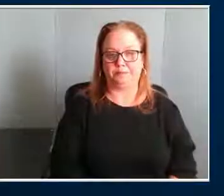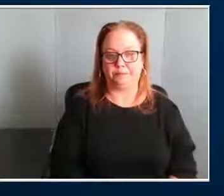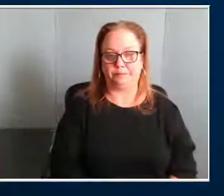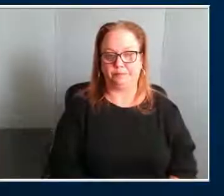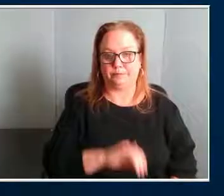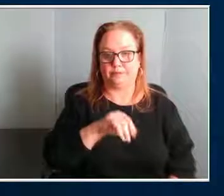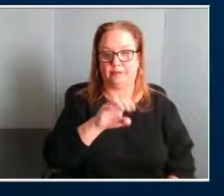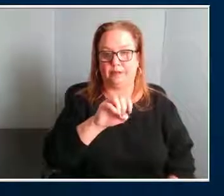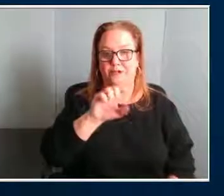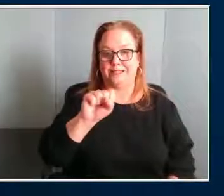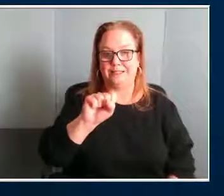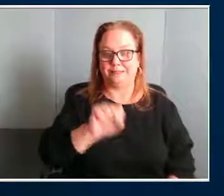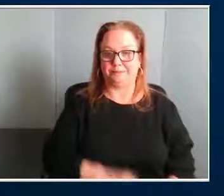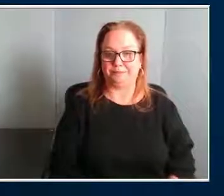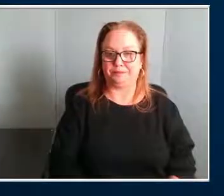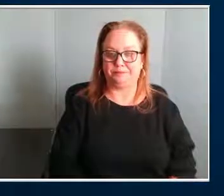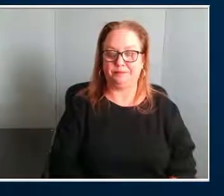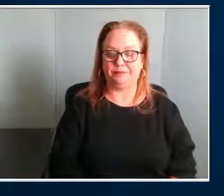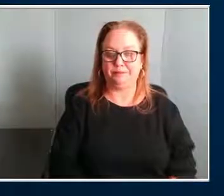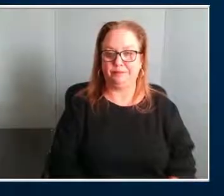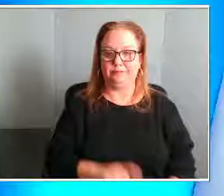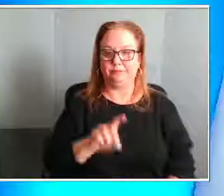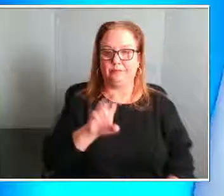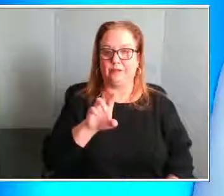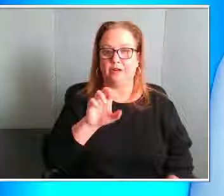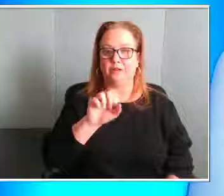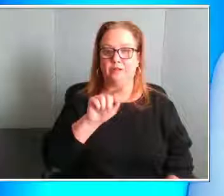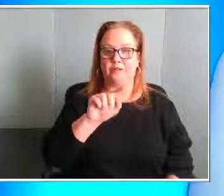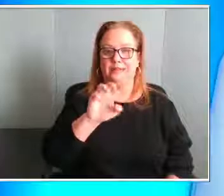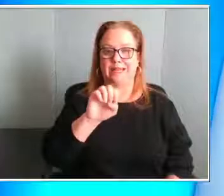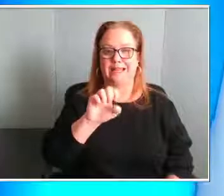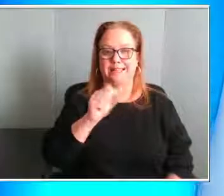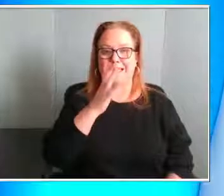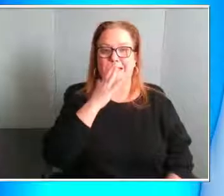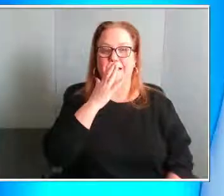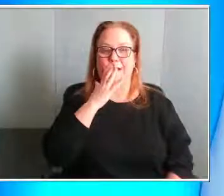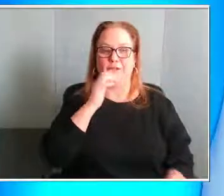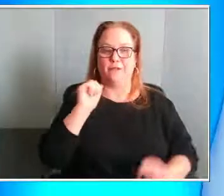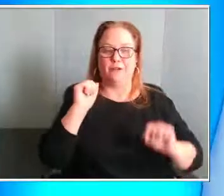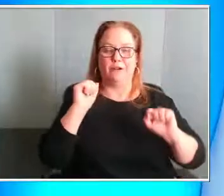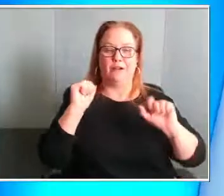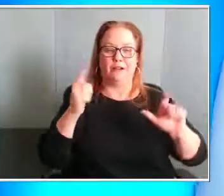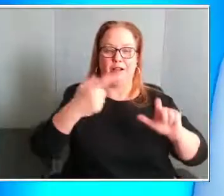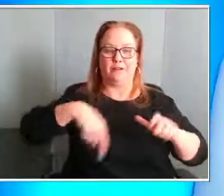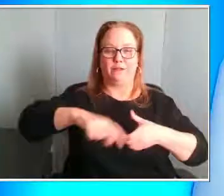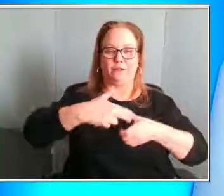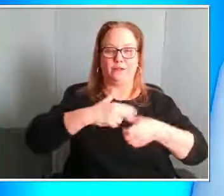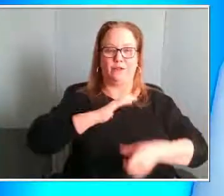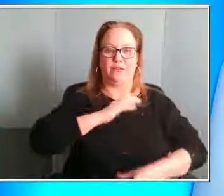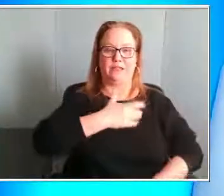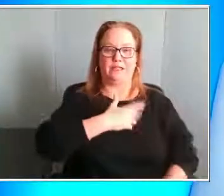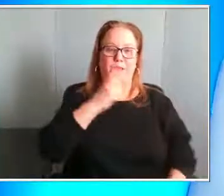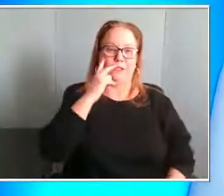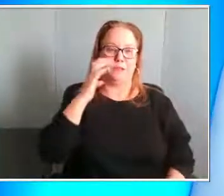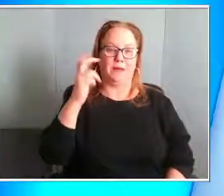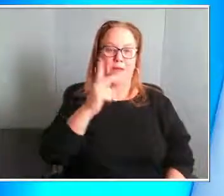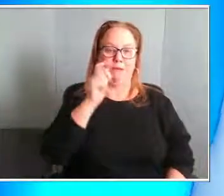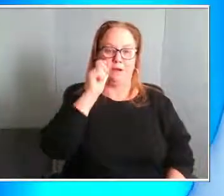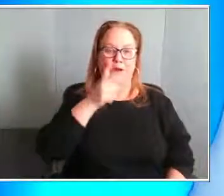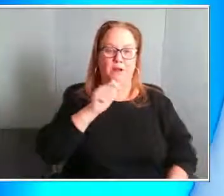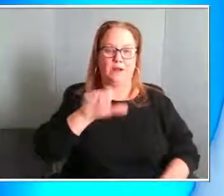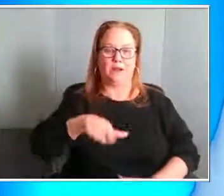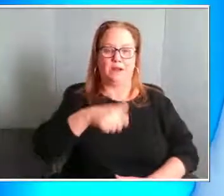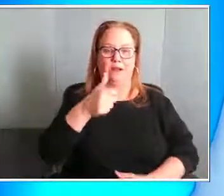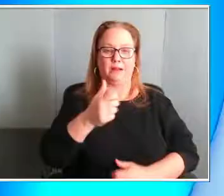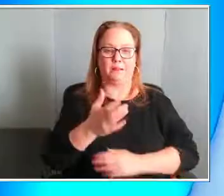to you. All right, Dr. Stites, thank you so much. Thanks to our guests and all of our viewers for joining us today. We'll see you back here tomorrow morning for another